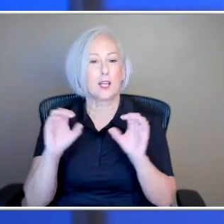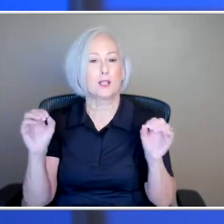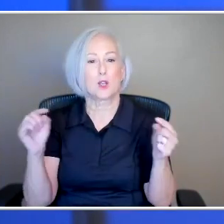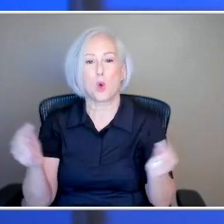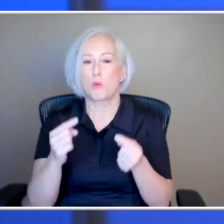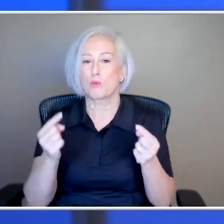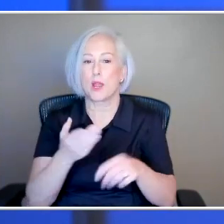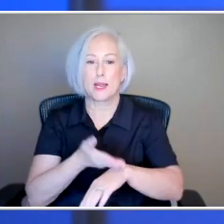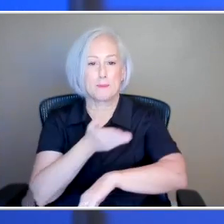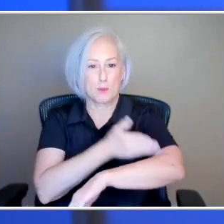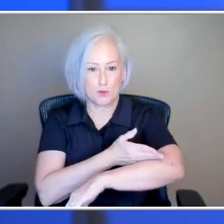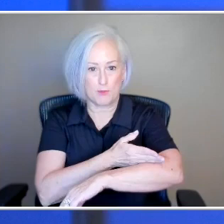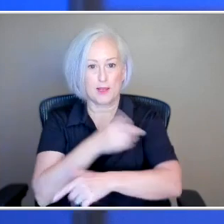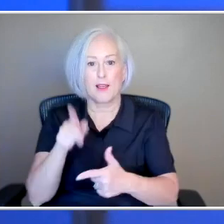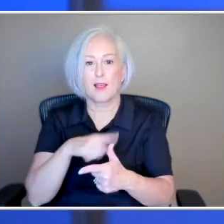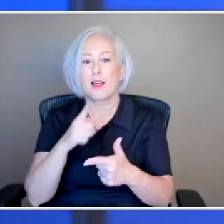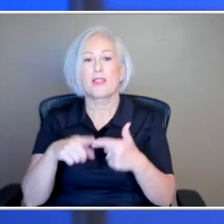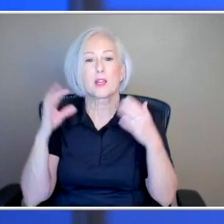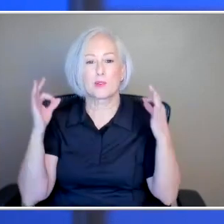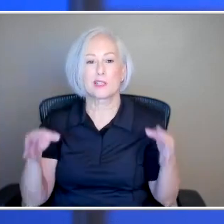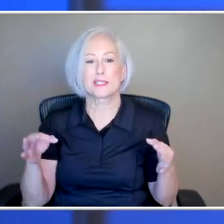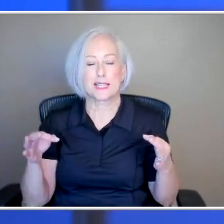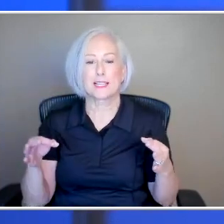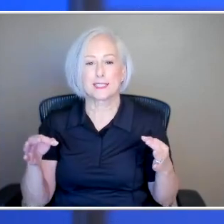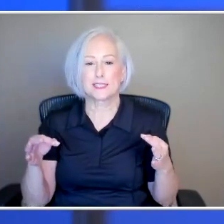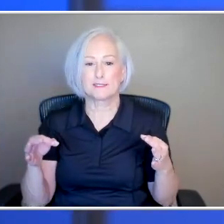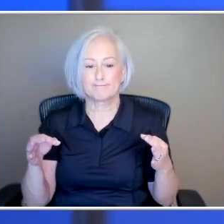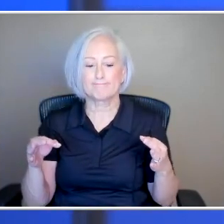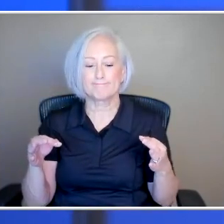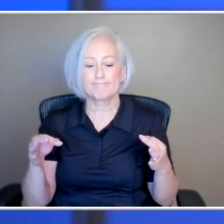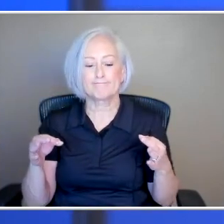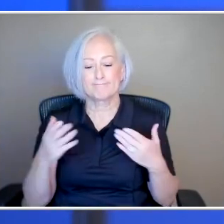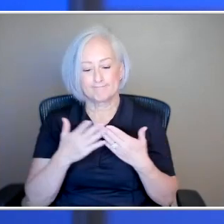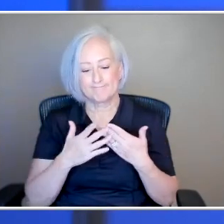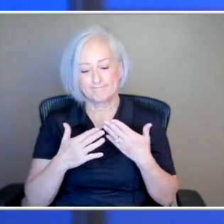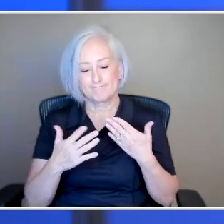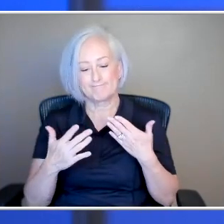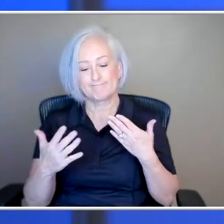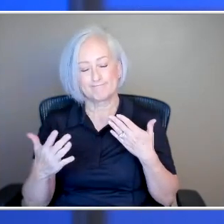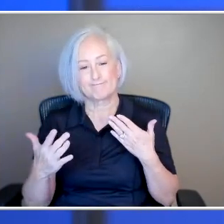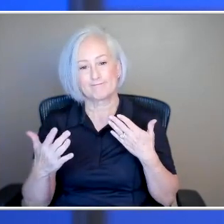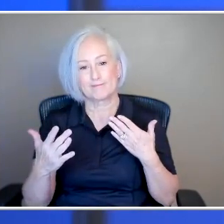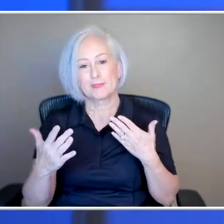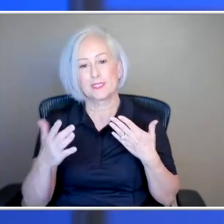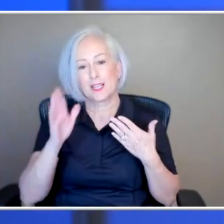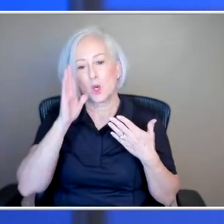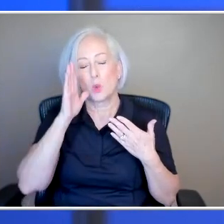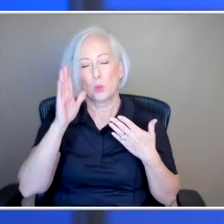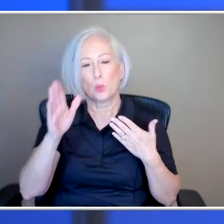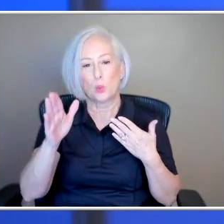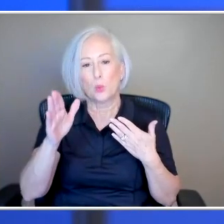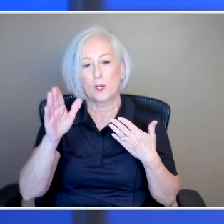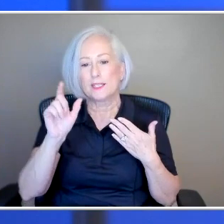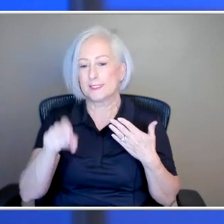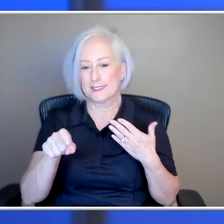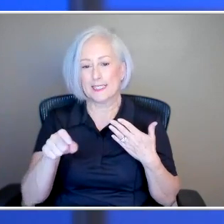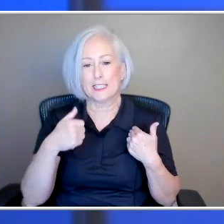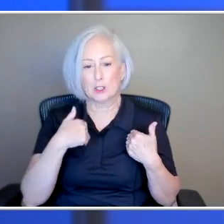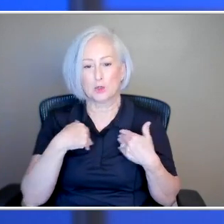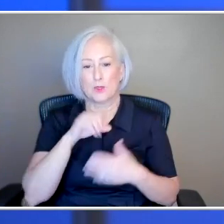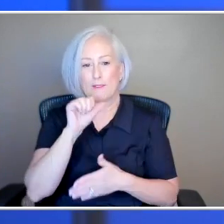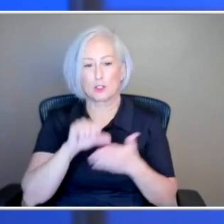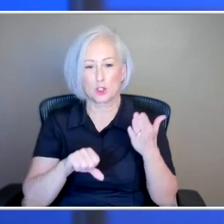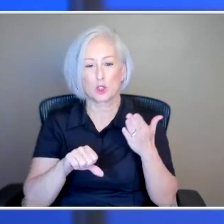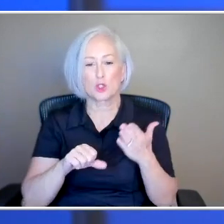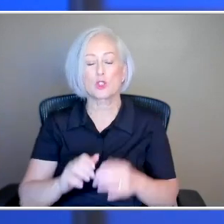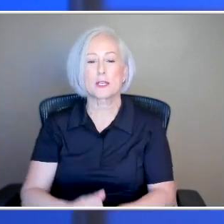we pretty much knew that as the season went on, it was going to be inevitable to have surgery.